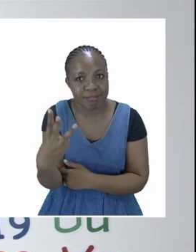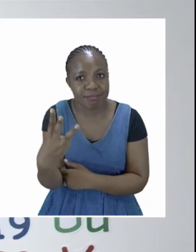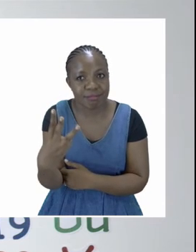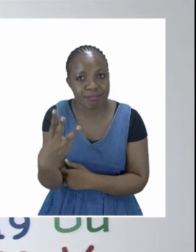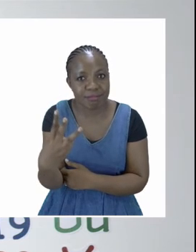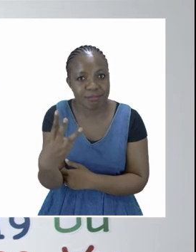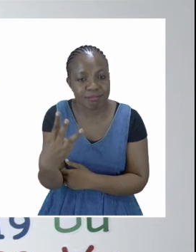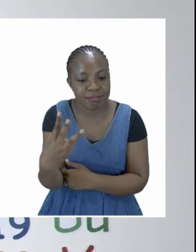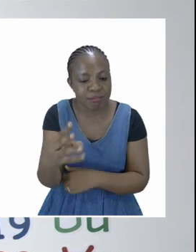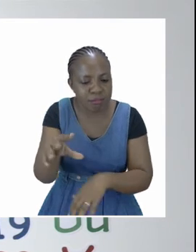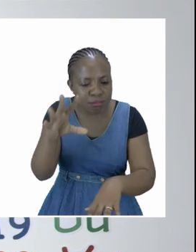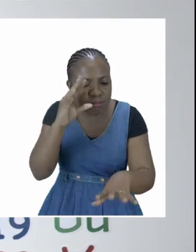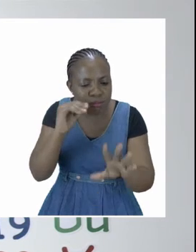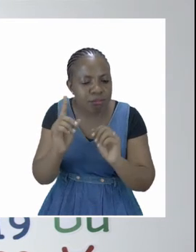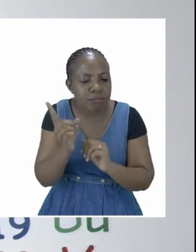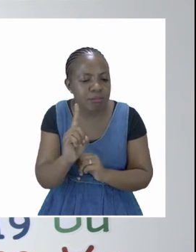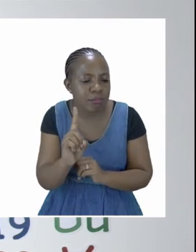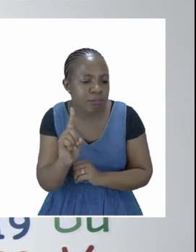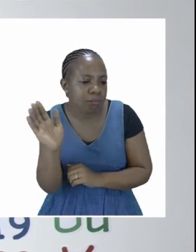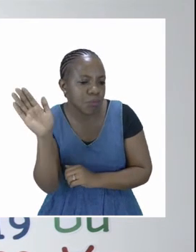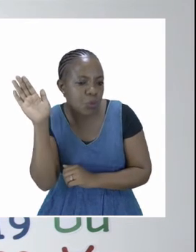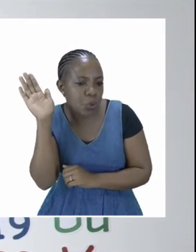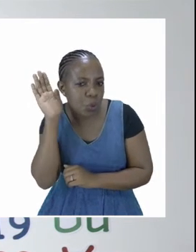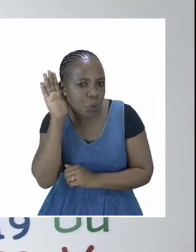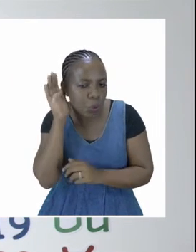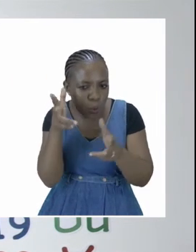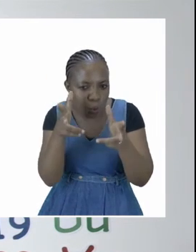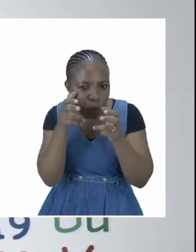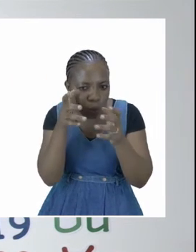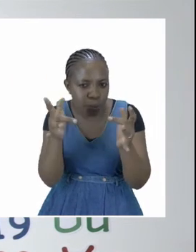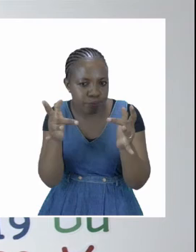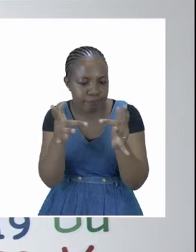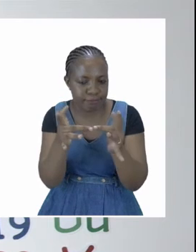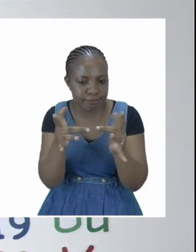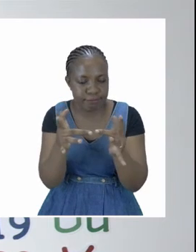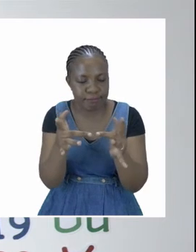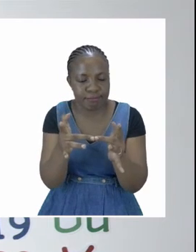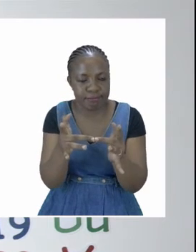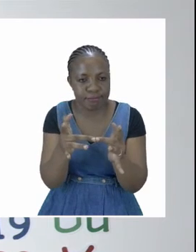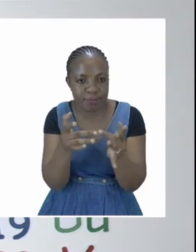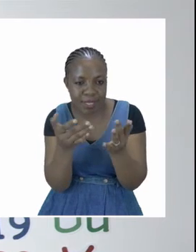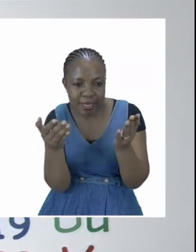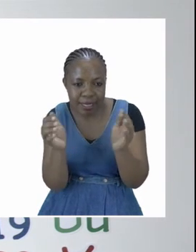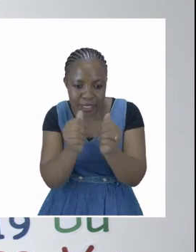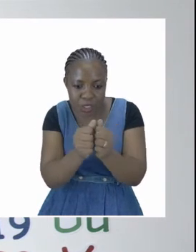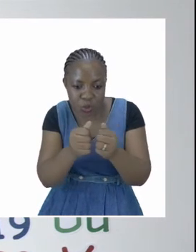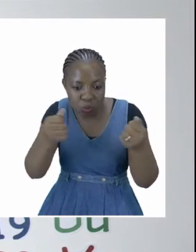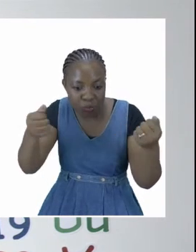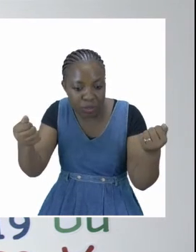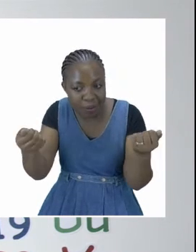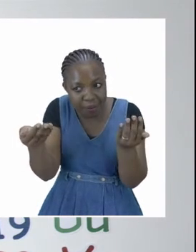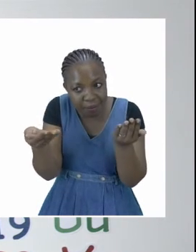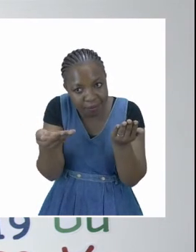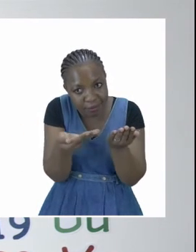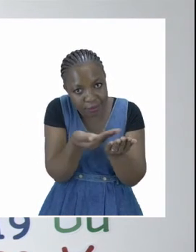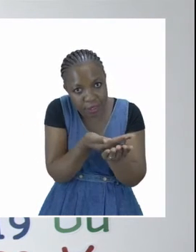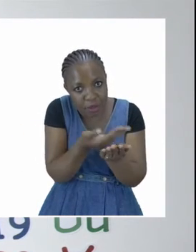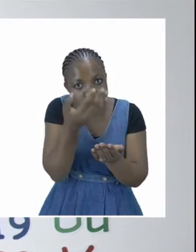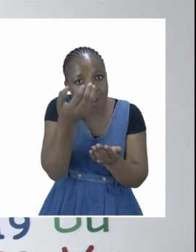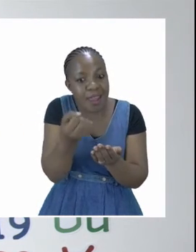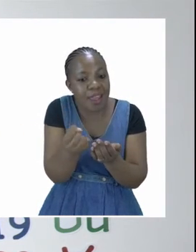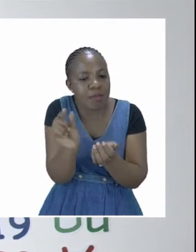you for O. I'd like you to please do your exercise. Take your time when you're tracing and try